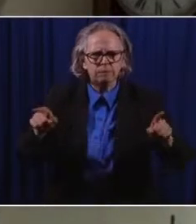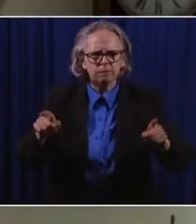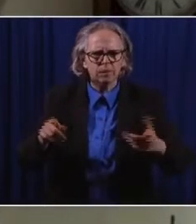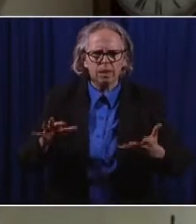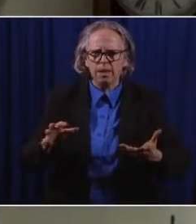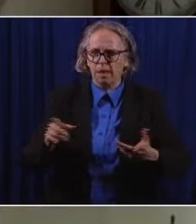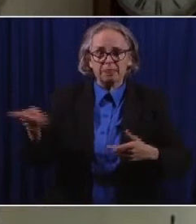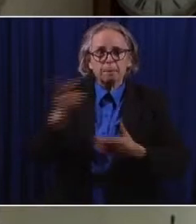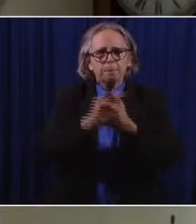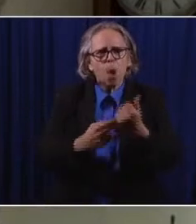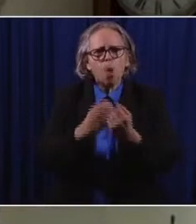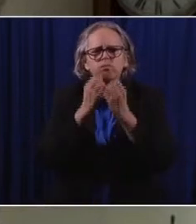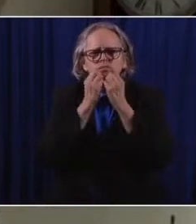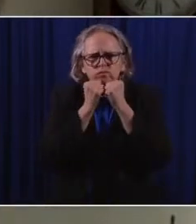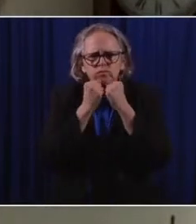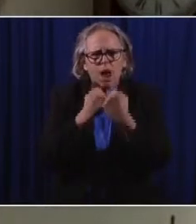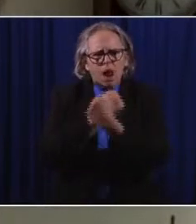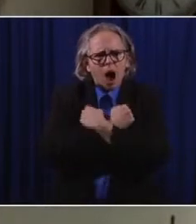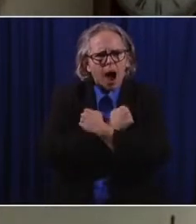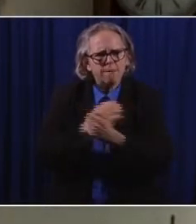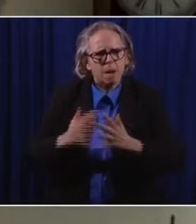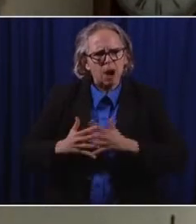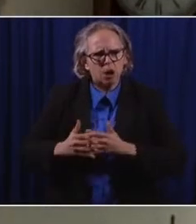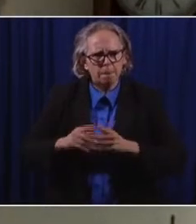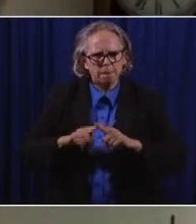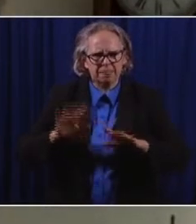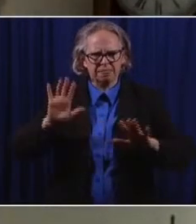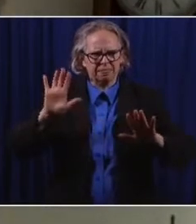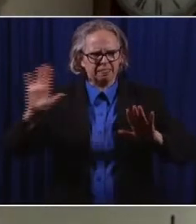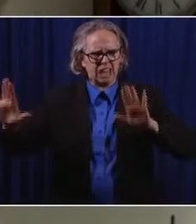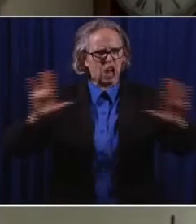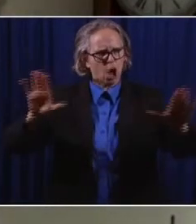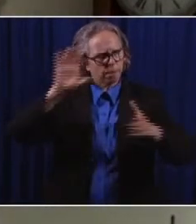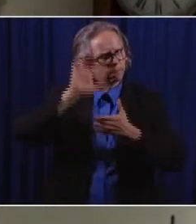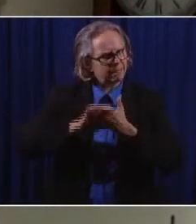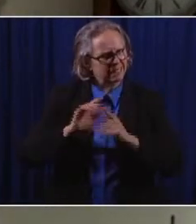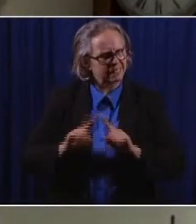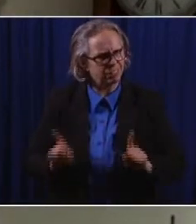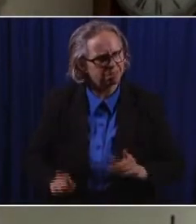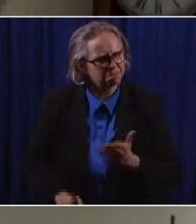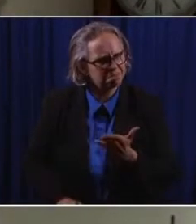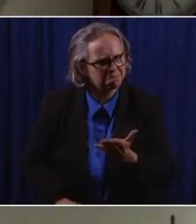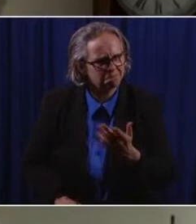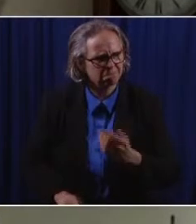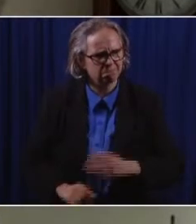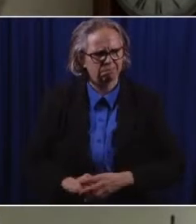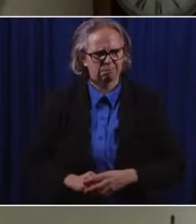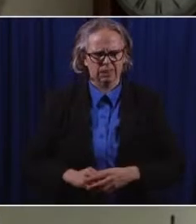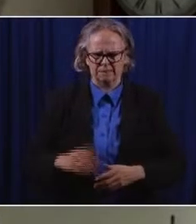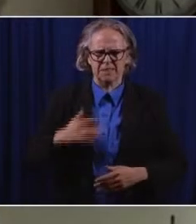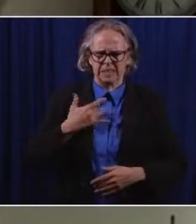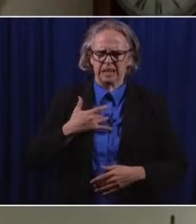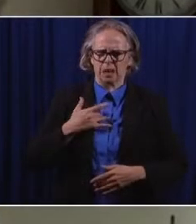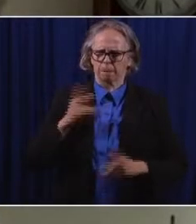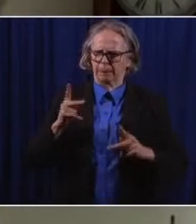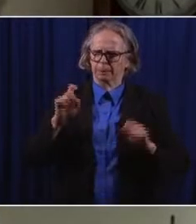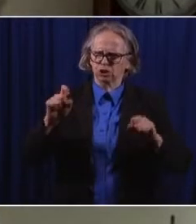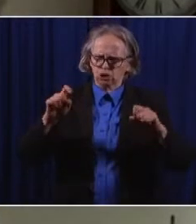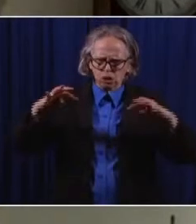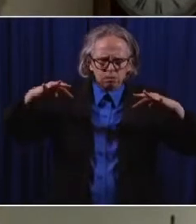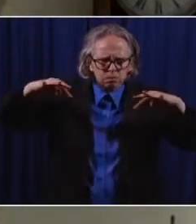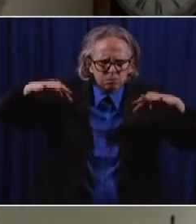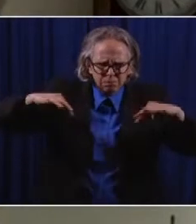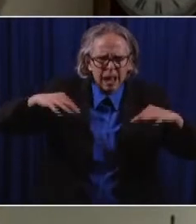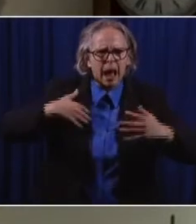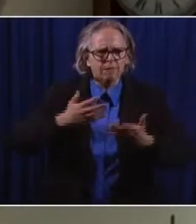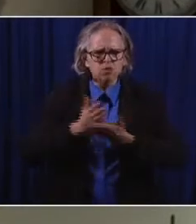but there's fundamental differences. And I would hope that the next debates, actually there's a VP of